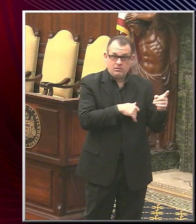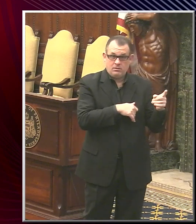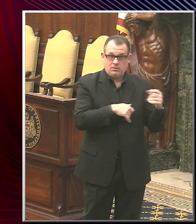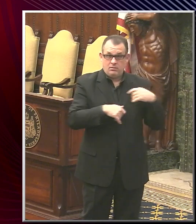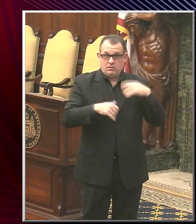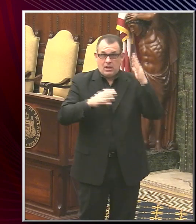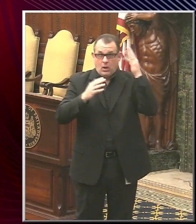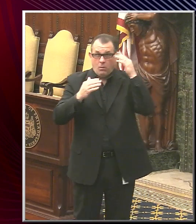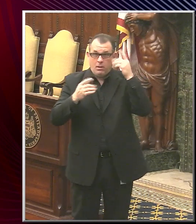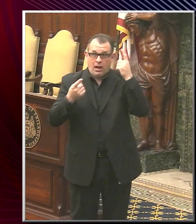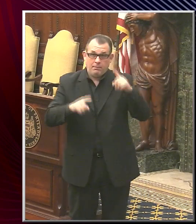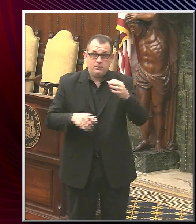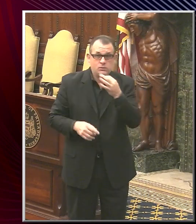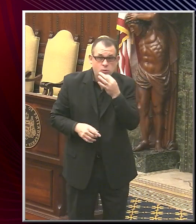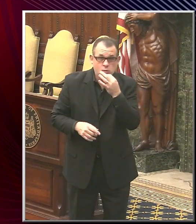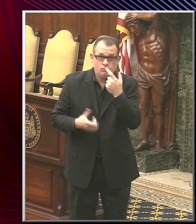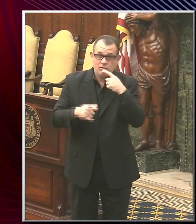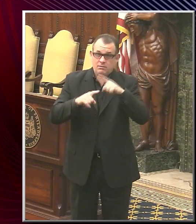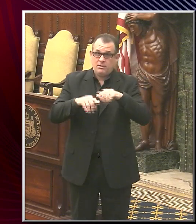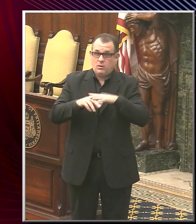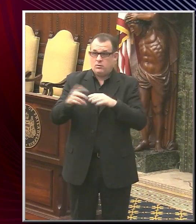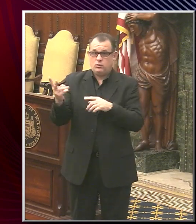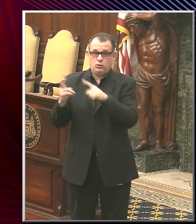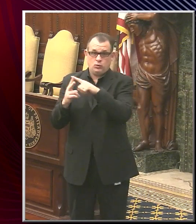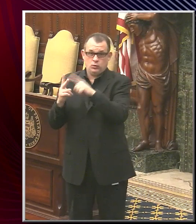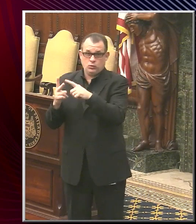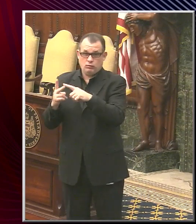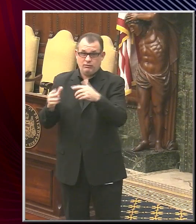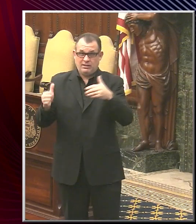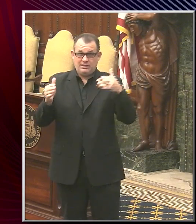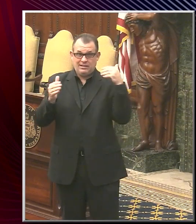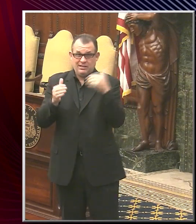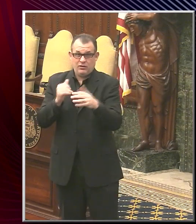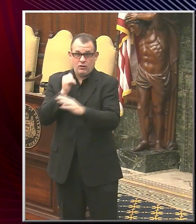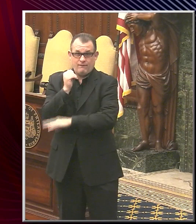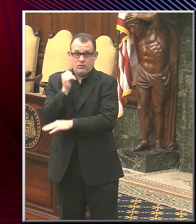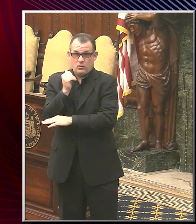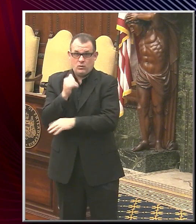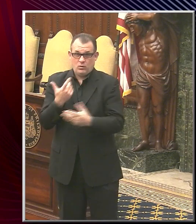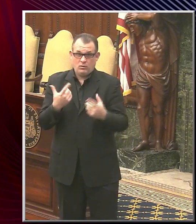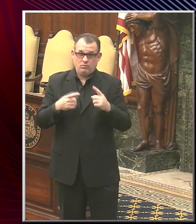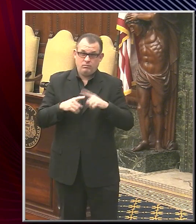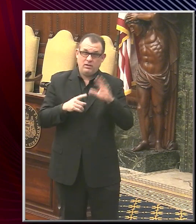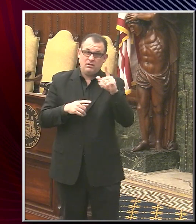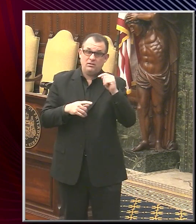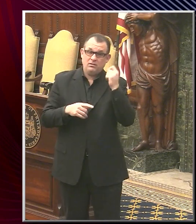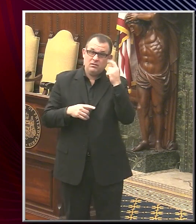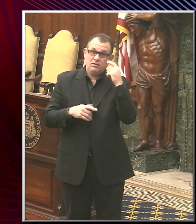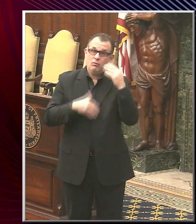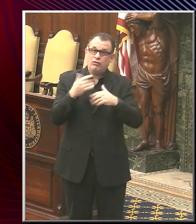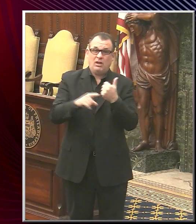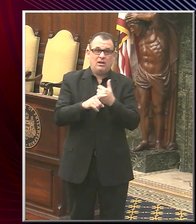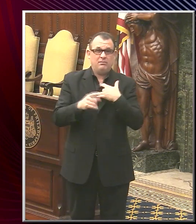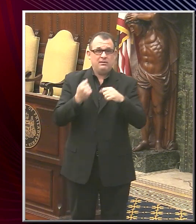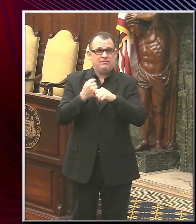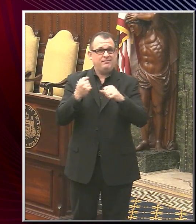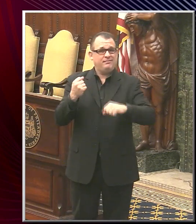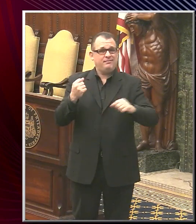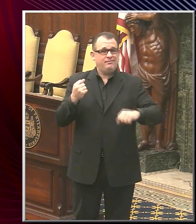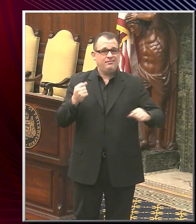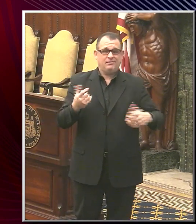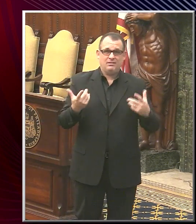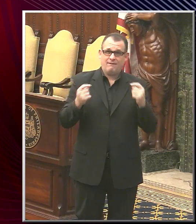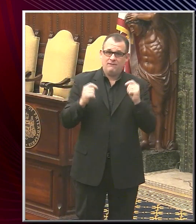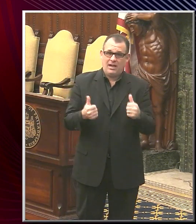don't have to go into the fall with this. But it is going to be a long process. We do need to just sort of accept the reality of that.